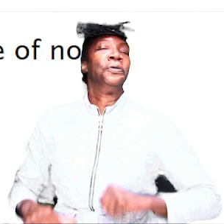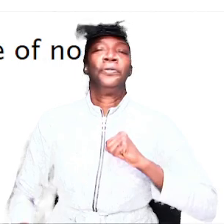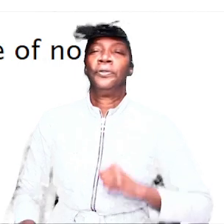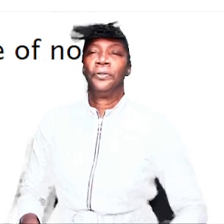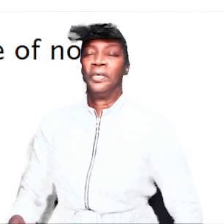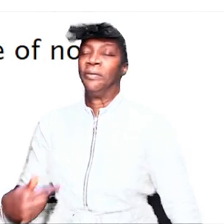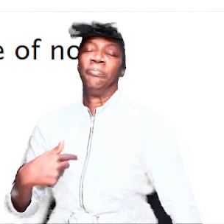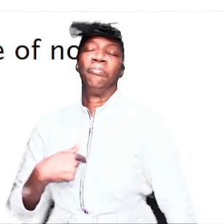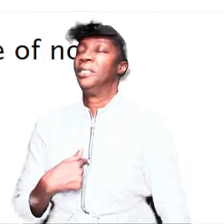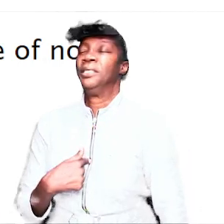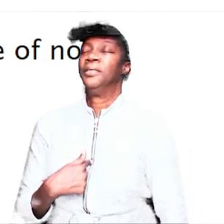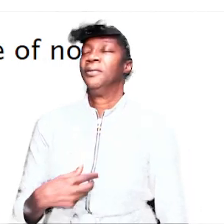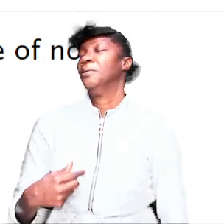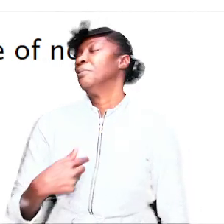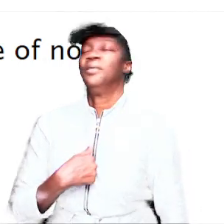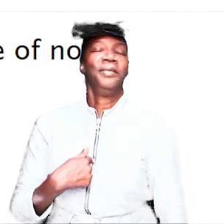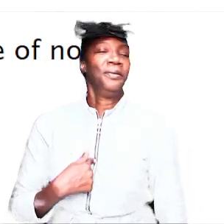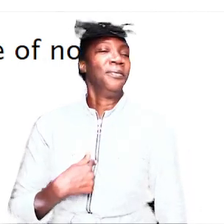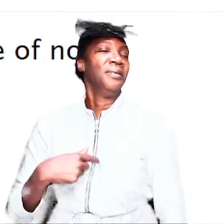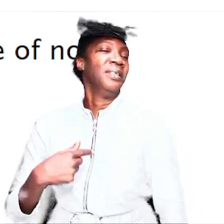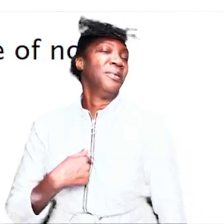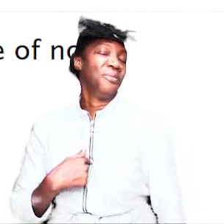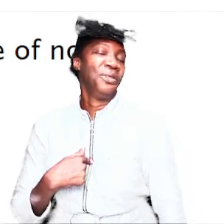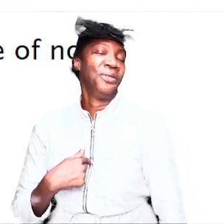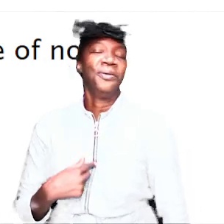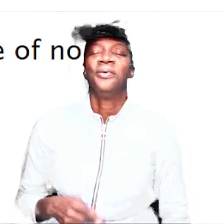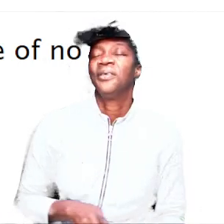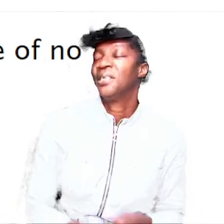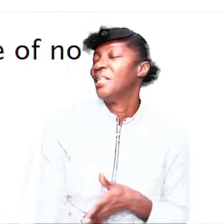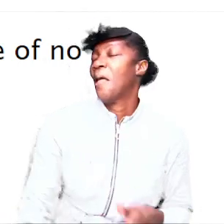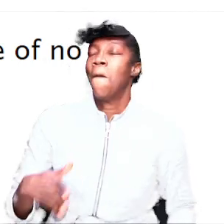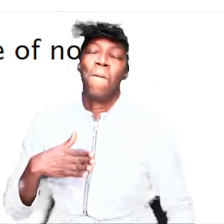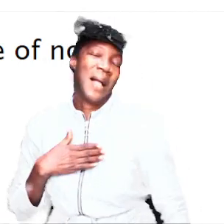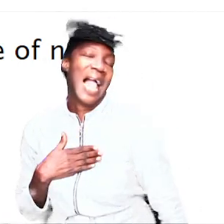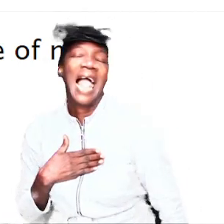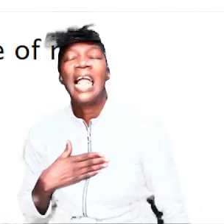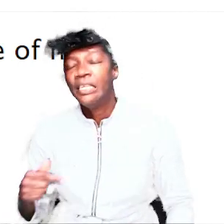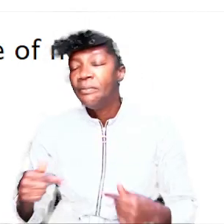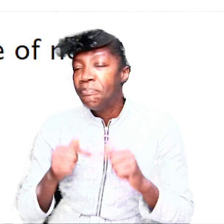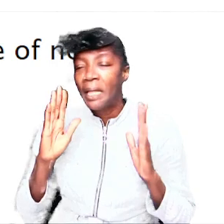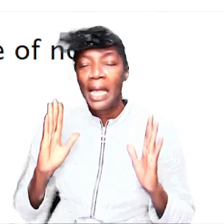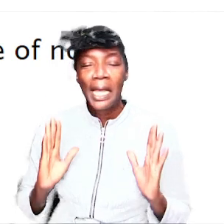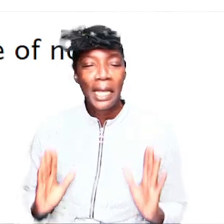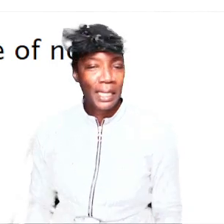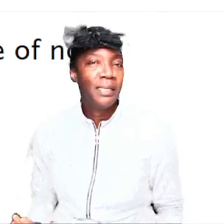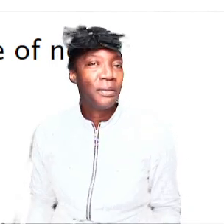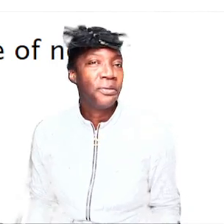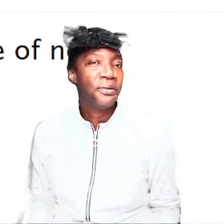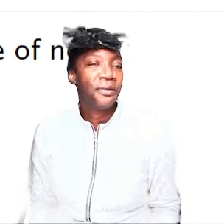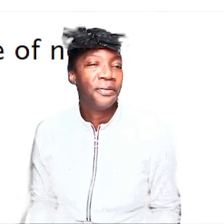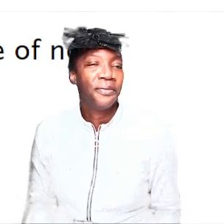I am avenged on mine enemies.